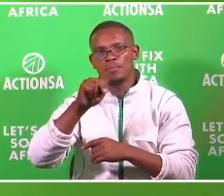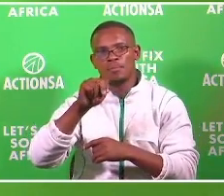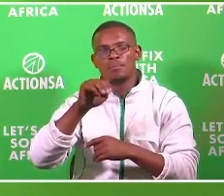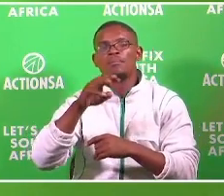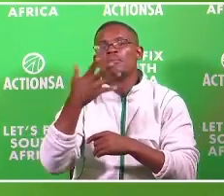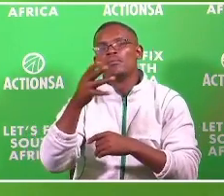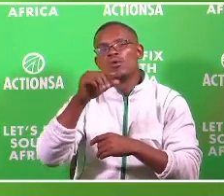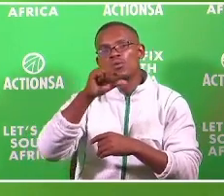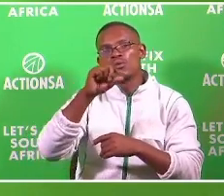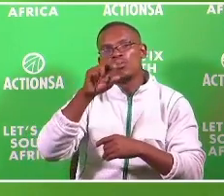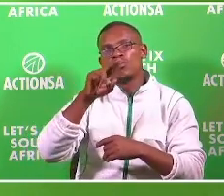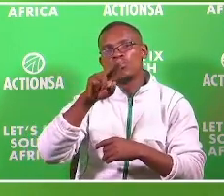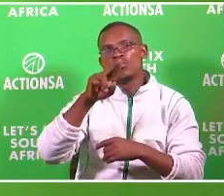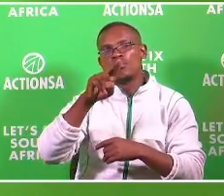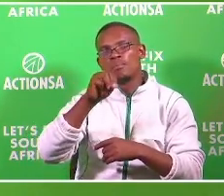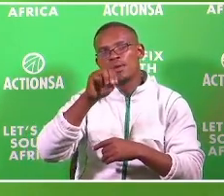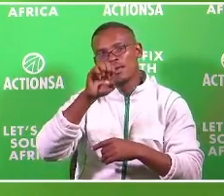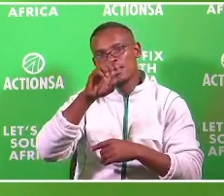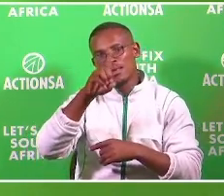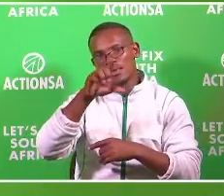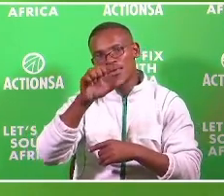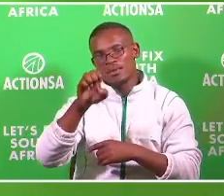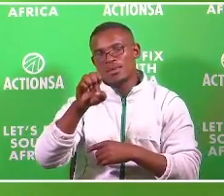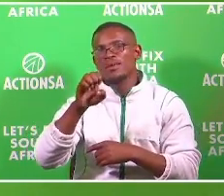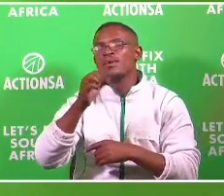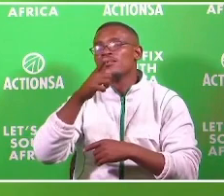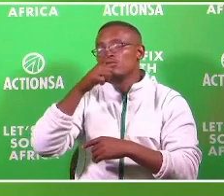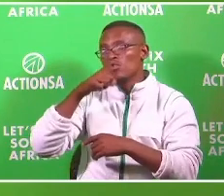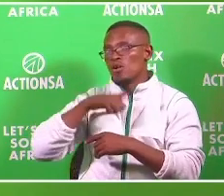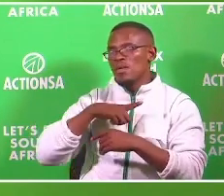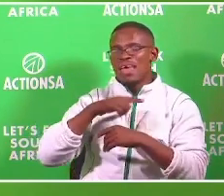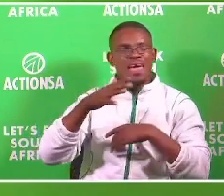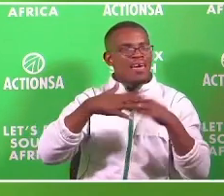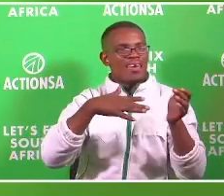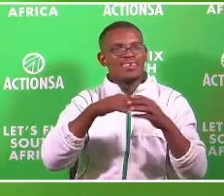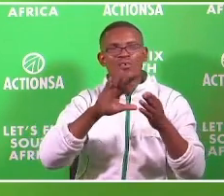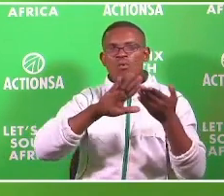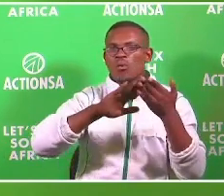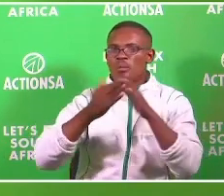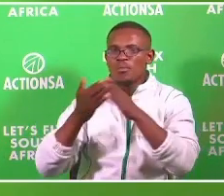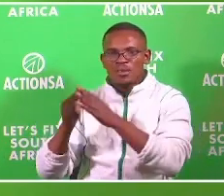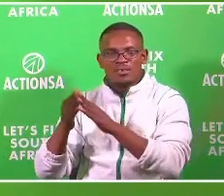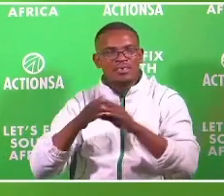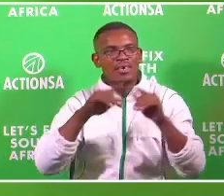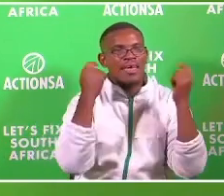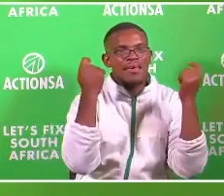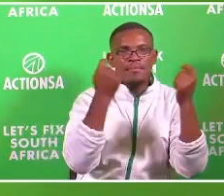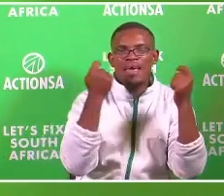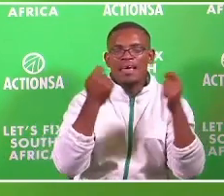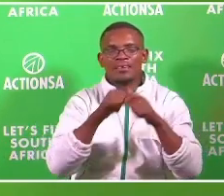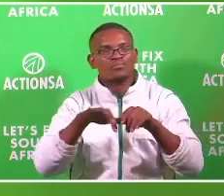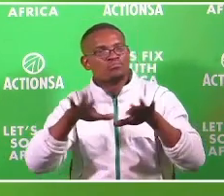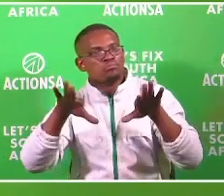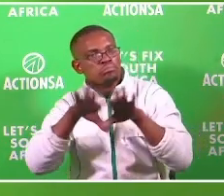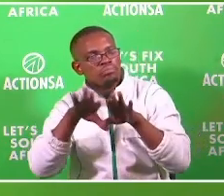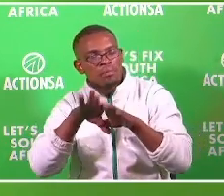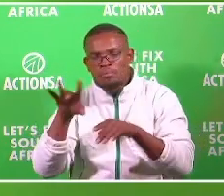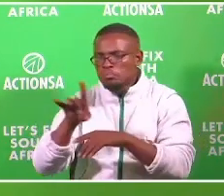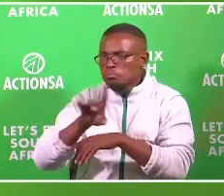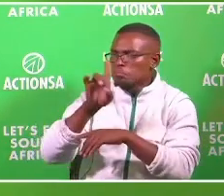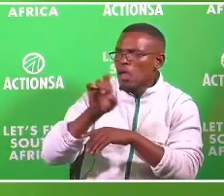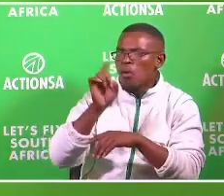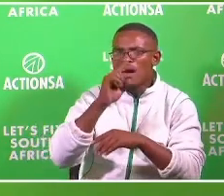have to be at every community event and disaster, actively showing voters what can be achieved